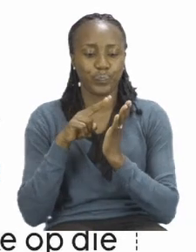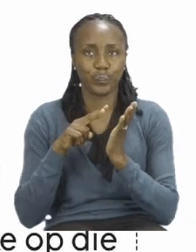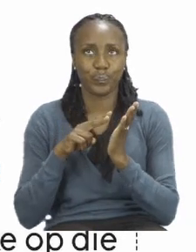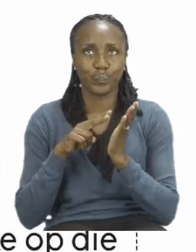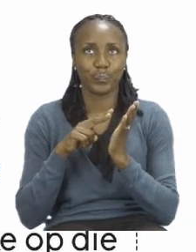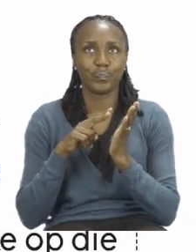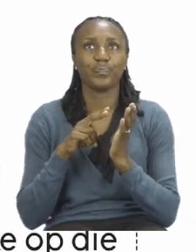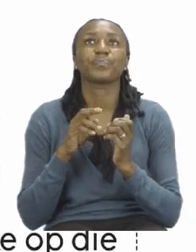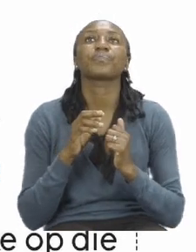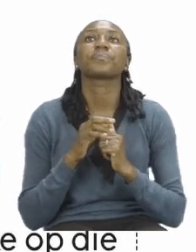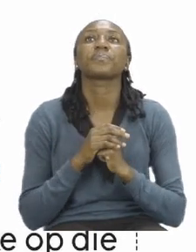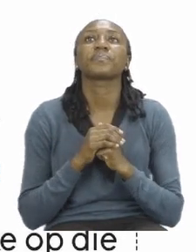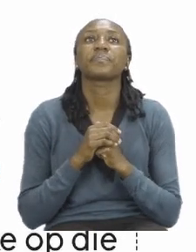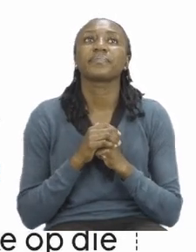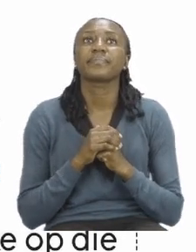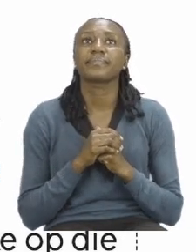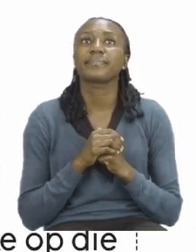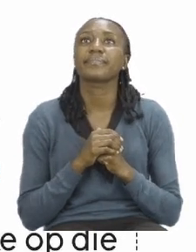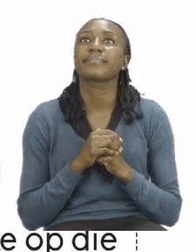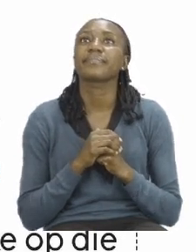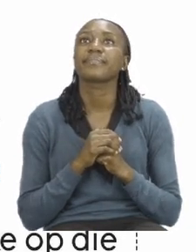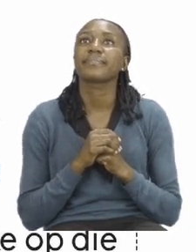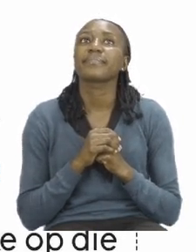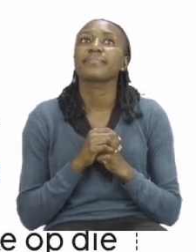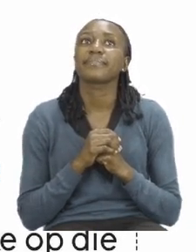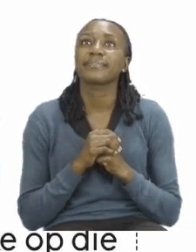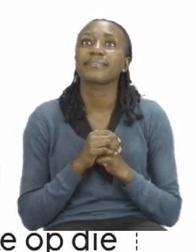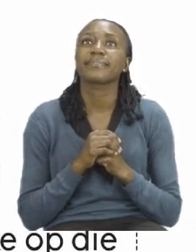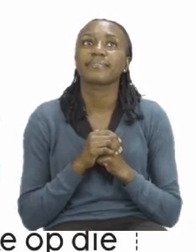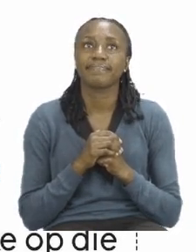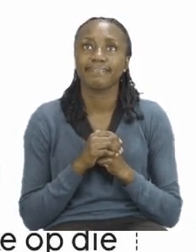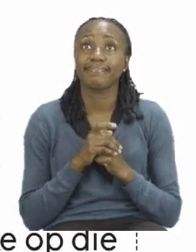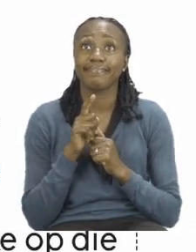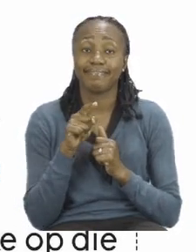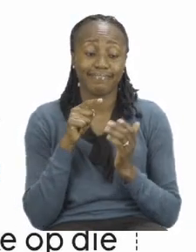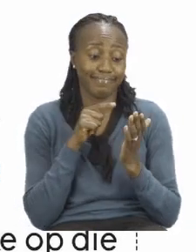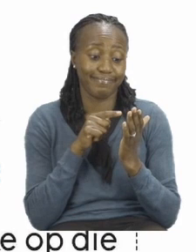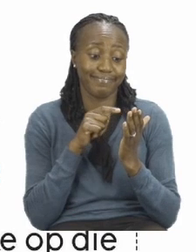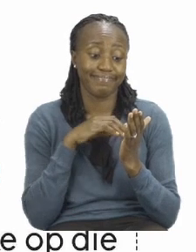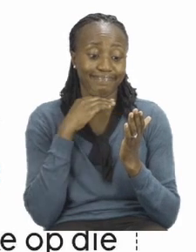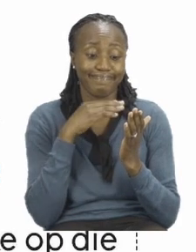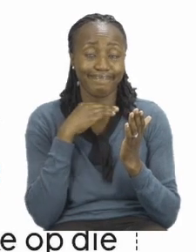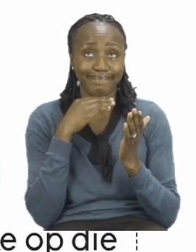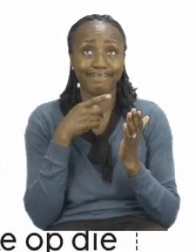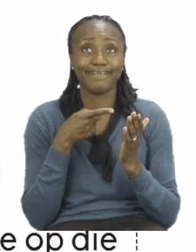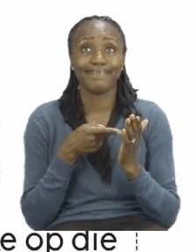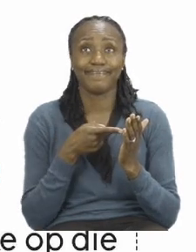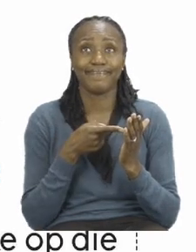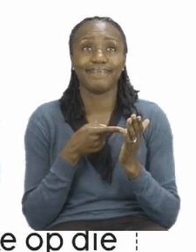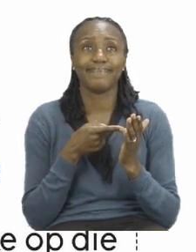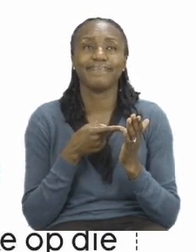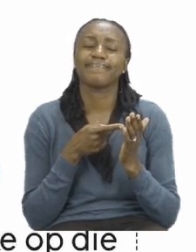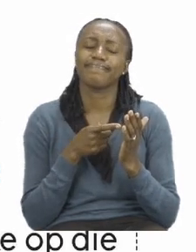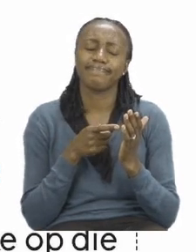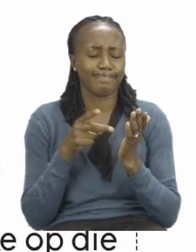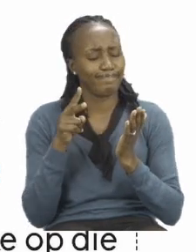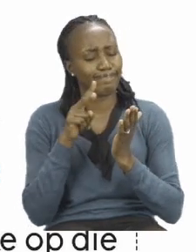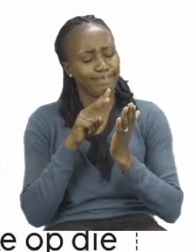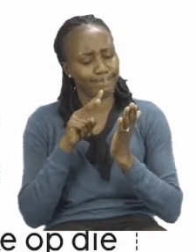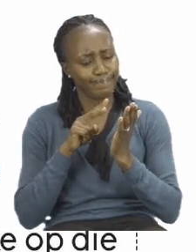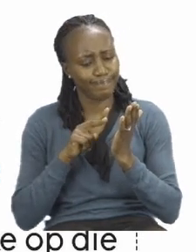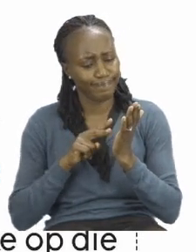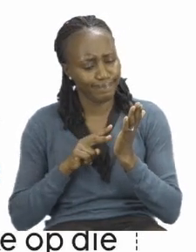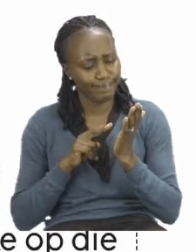some reading, and we are going to have a comprehension passage to read. It's going to be our job to read